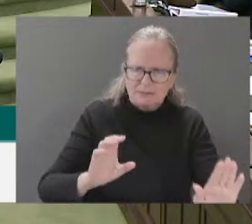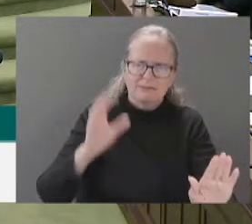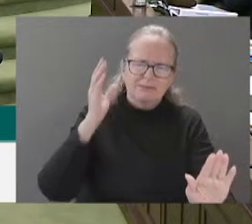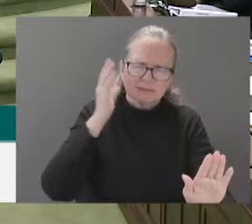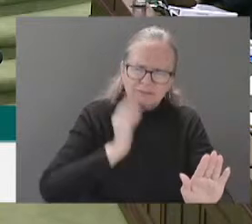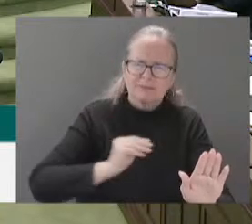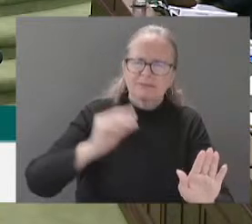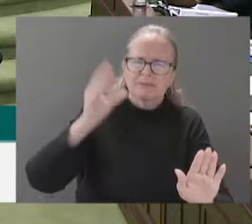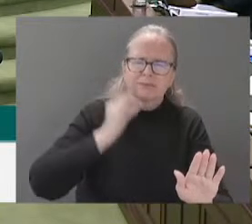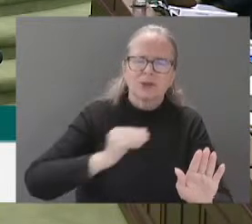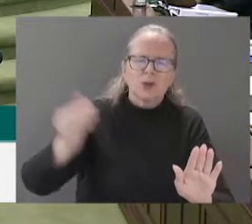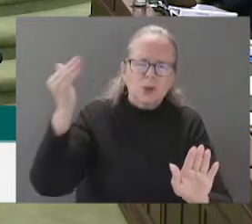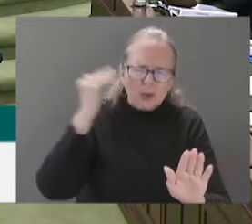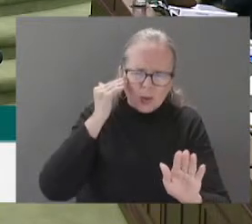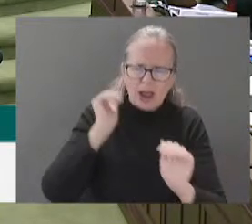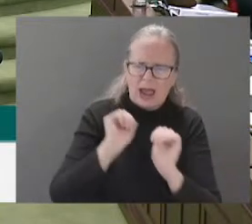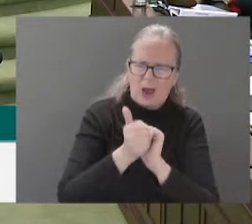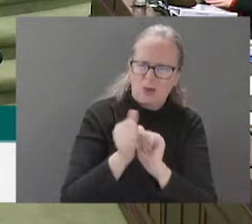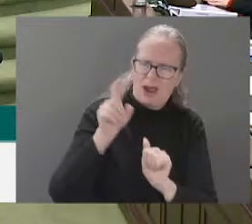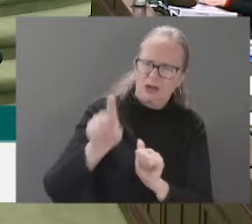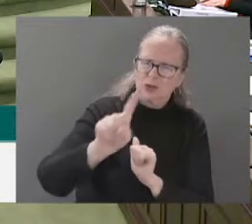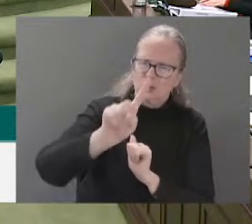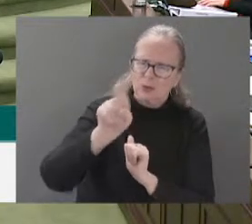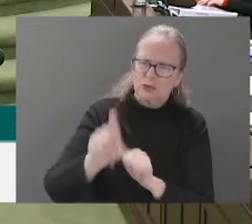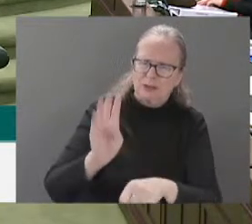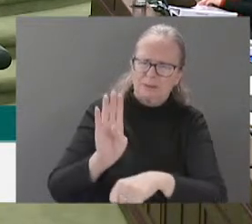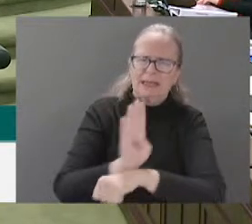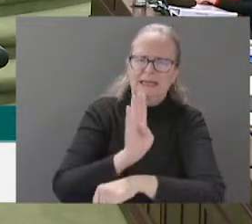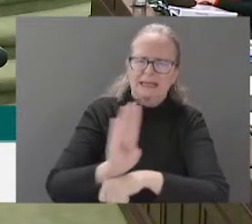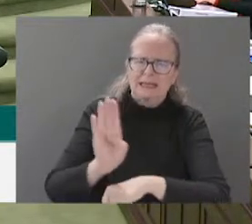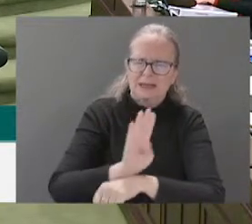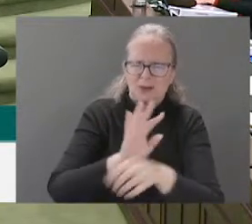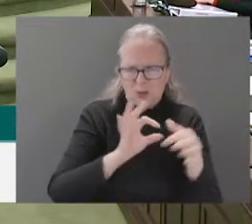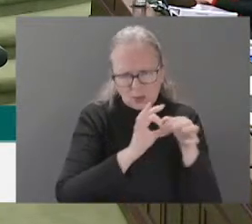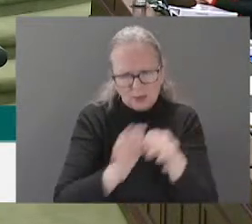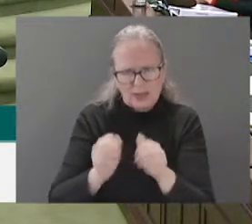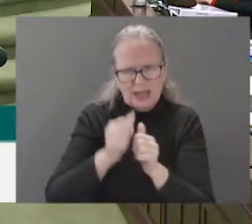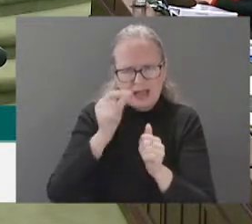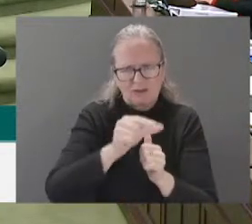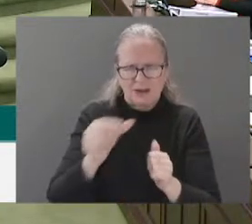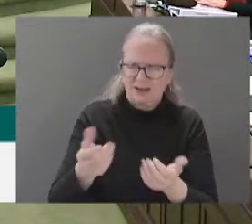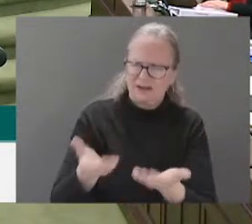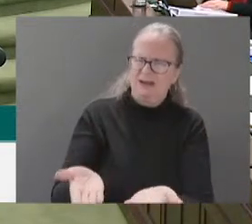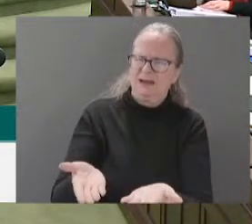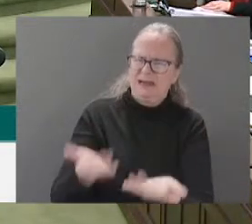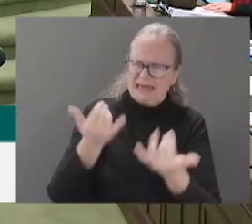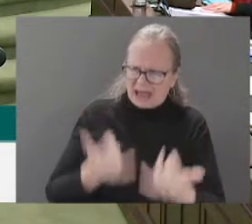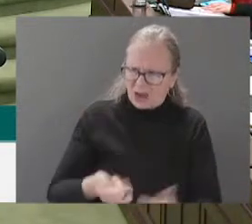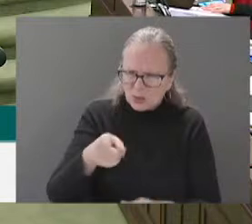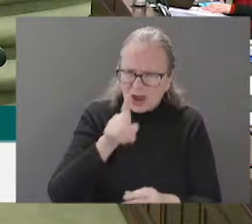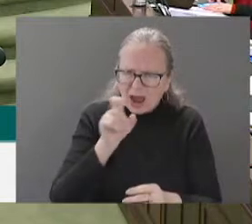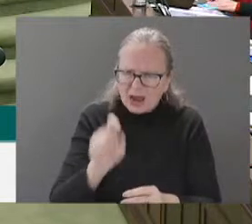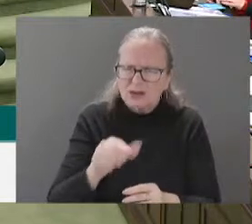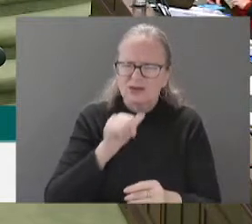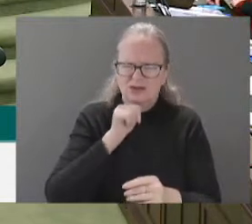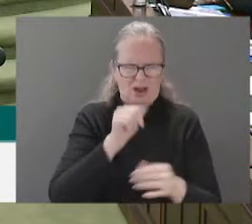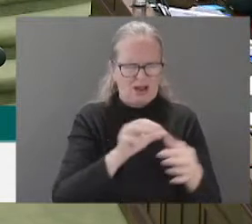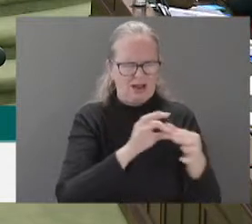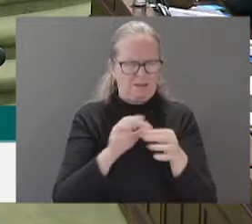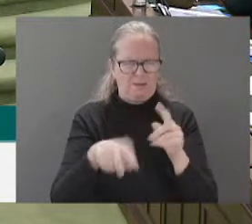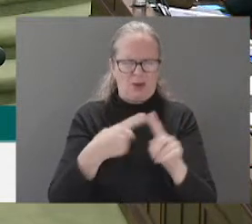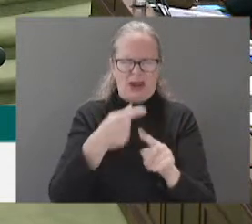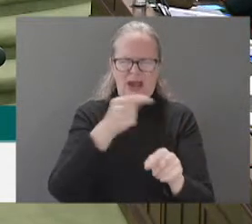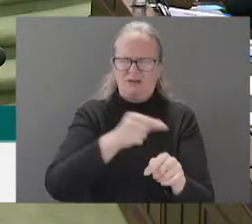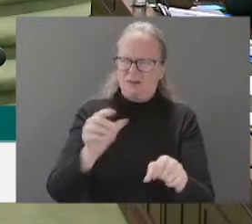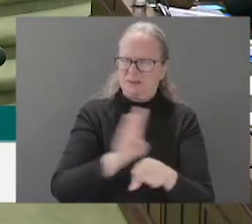he's refusing to do so by asking a question uh not about government business there's many creative ways to get it done I encourage